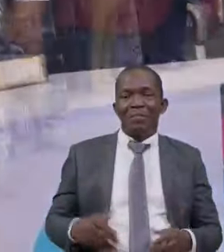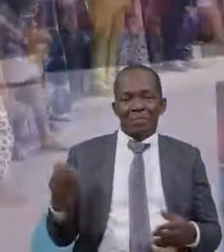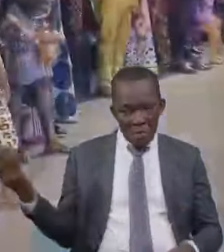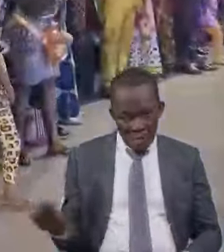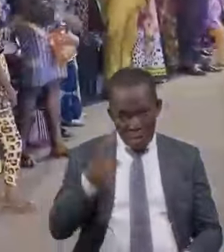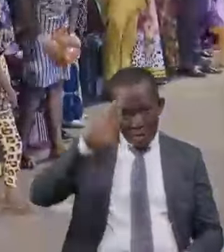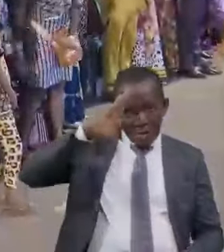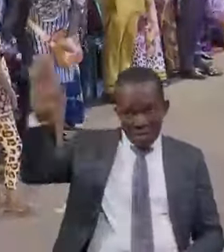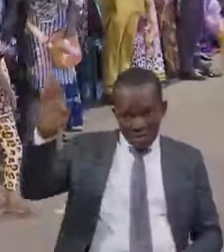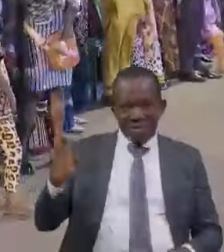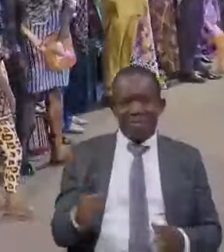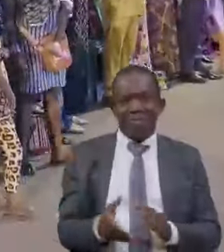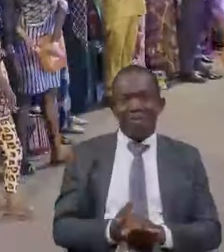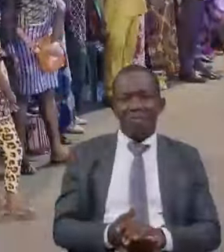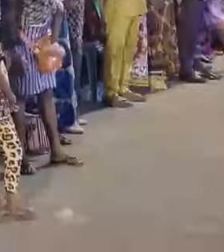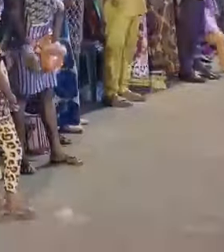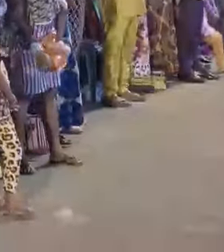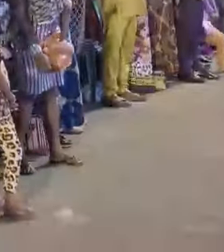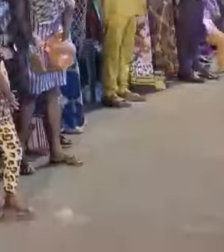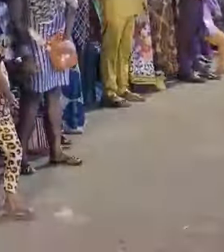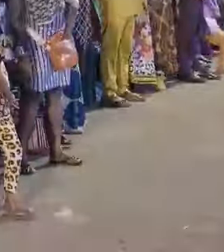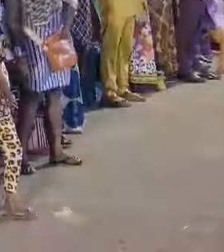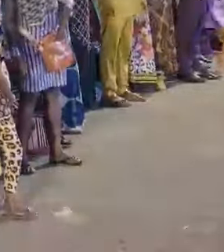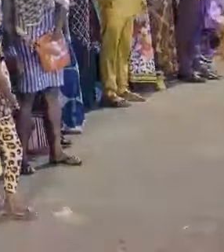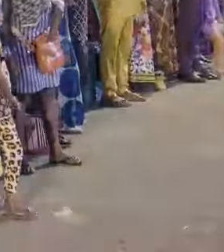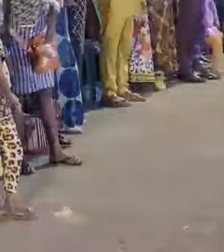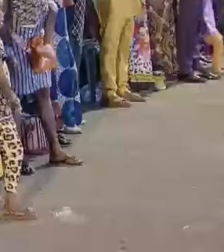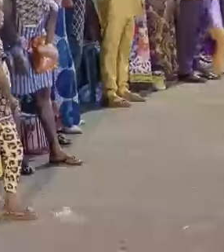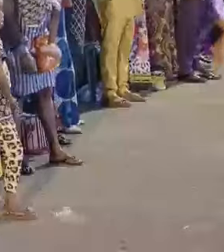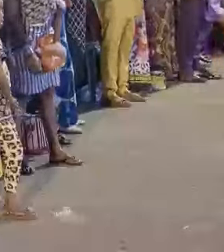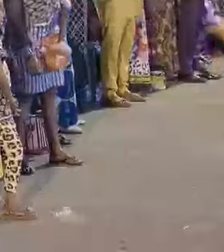Pastor. Everybody, praise the Lord.